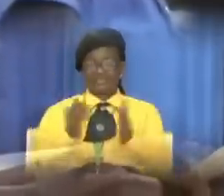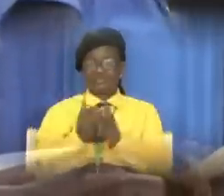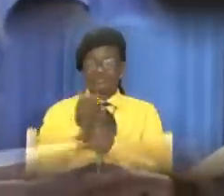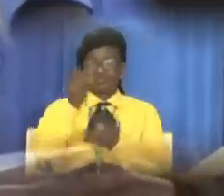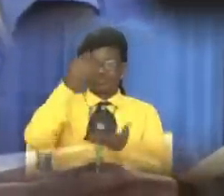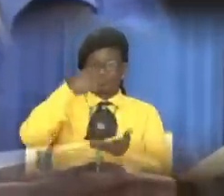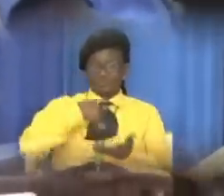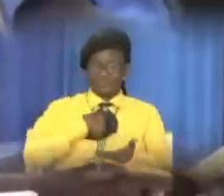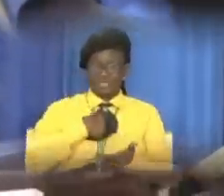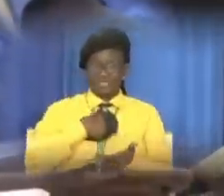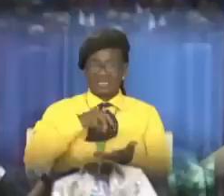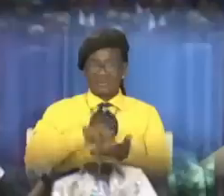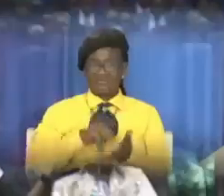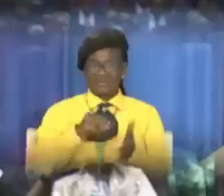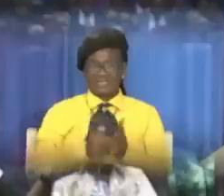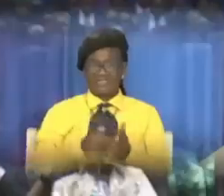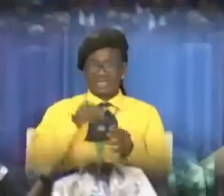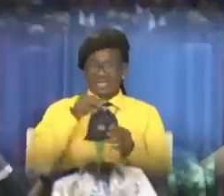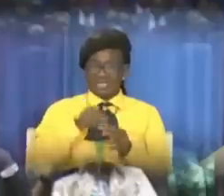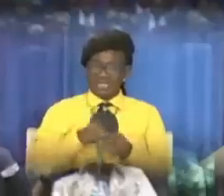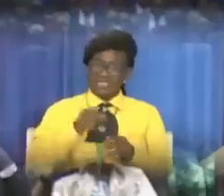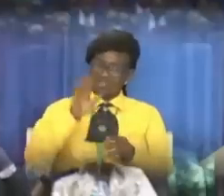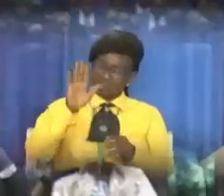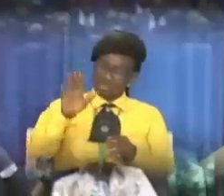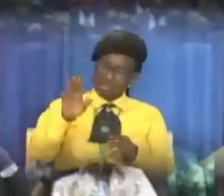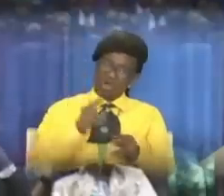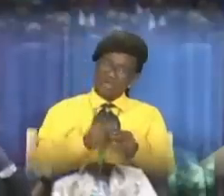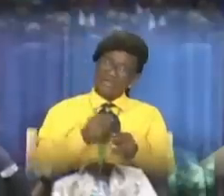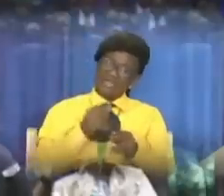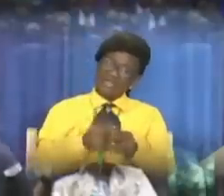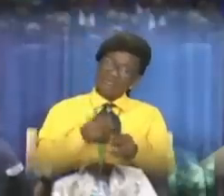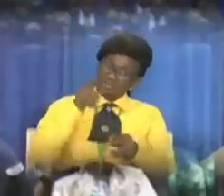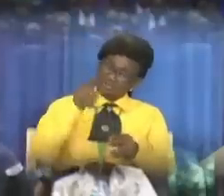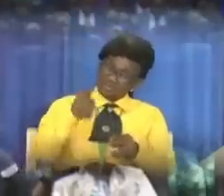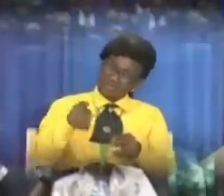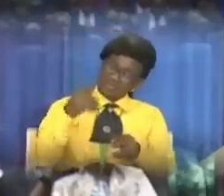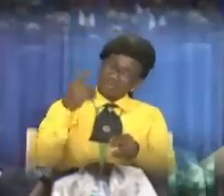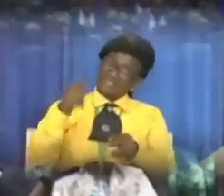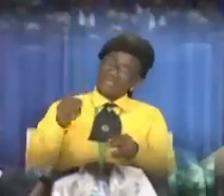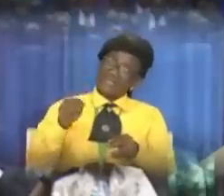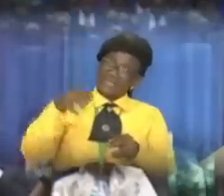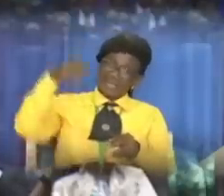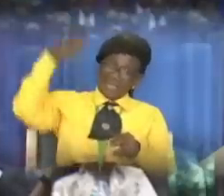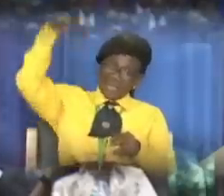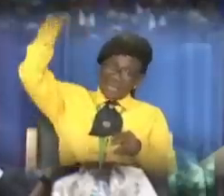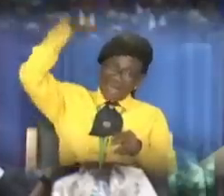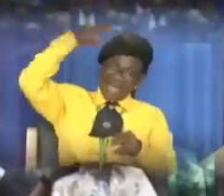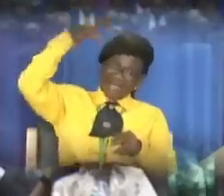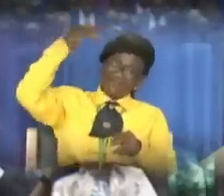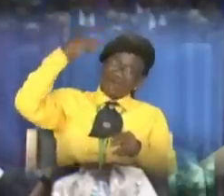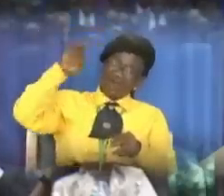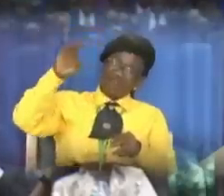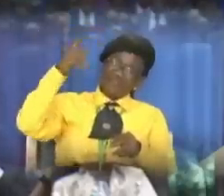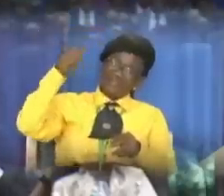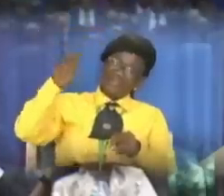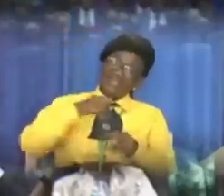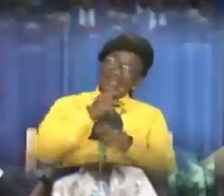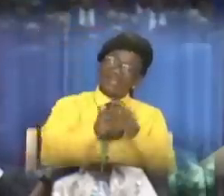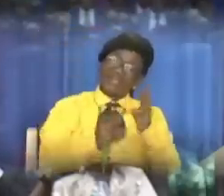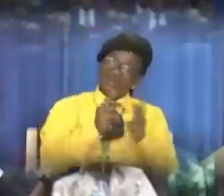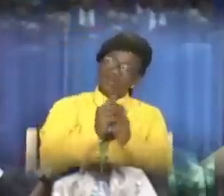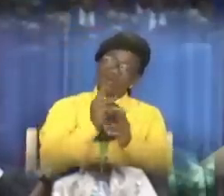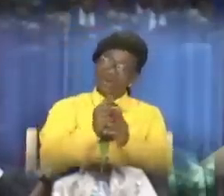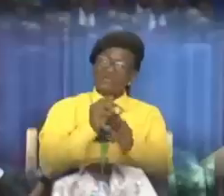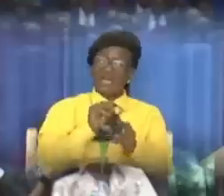in your name, you the light of the world, I can cause light to shine to